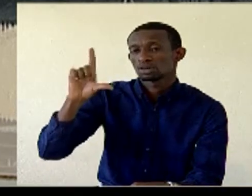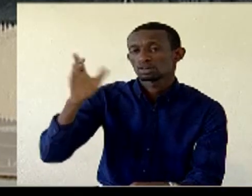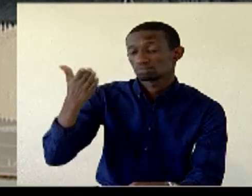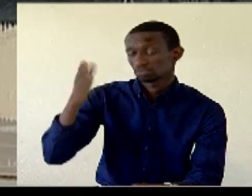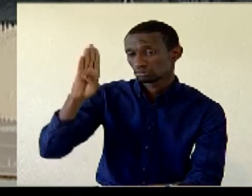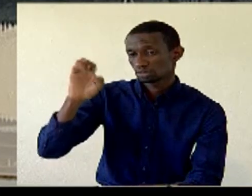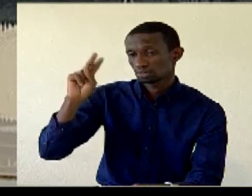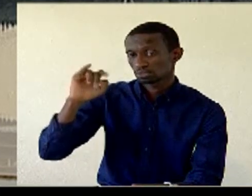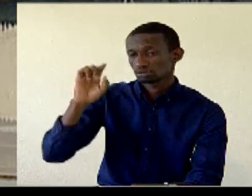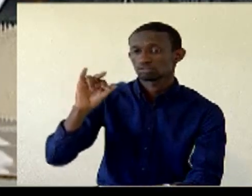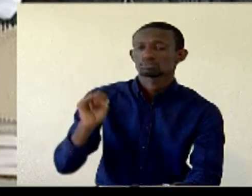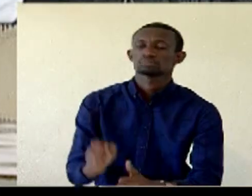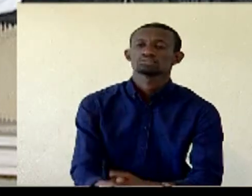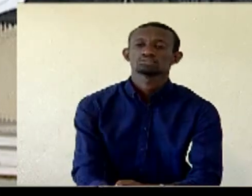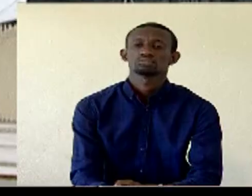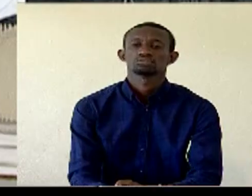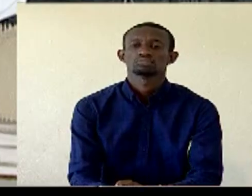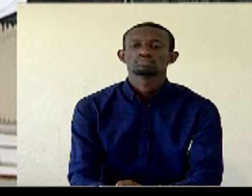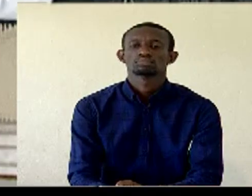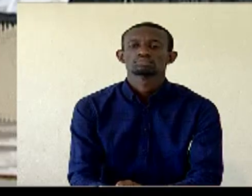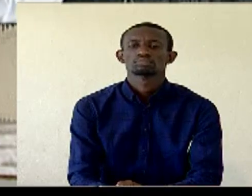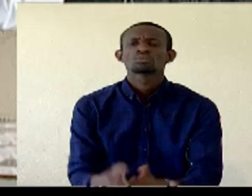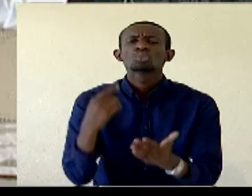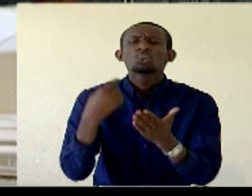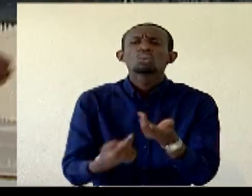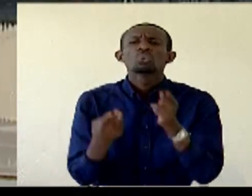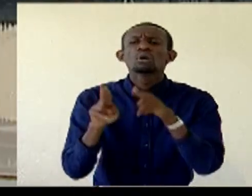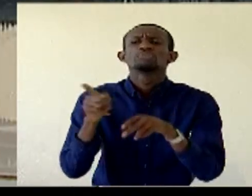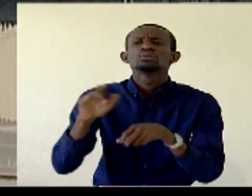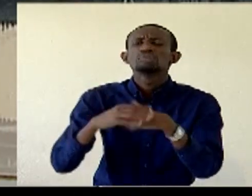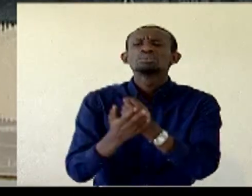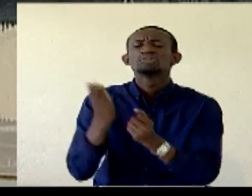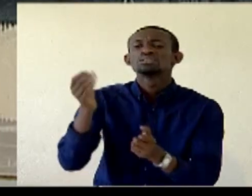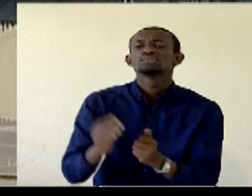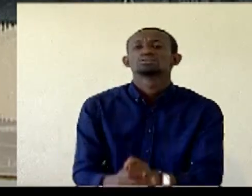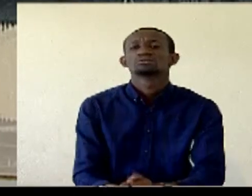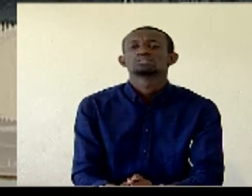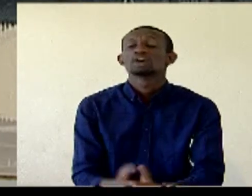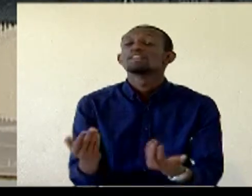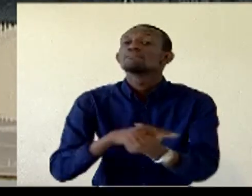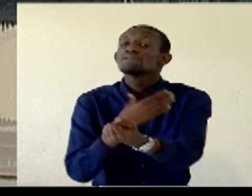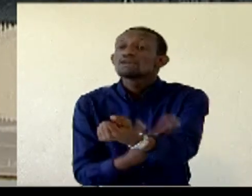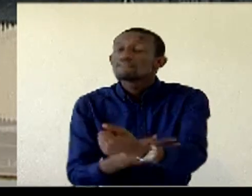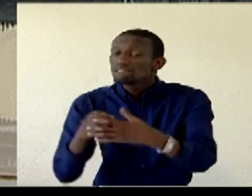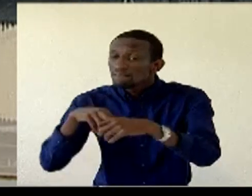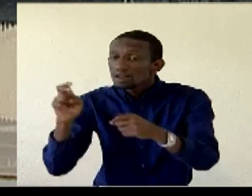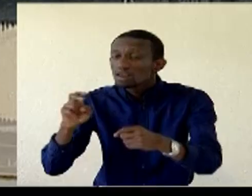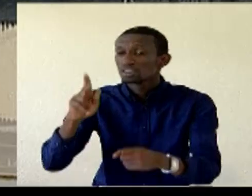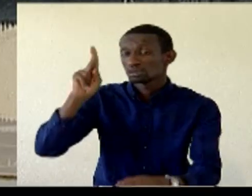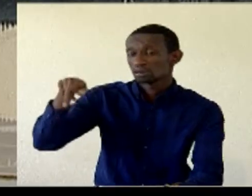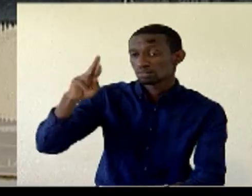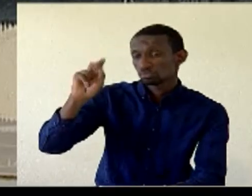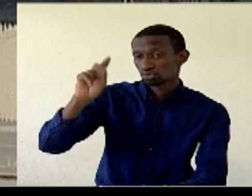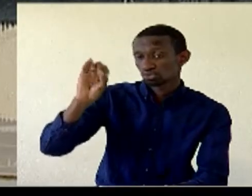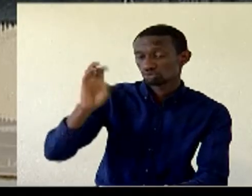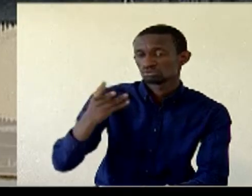ring. Now, what happens is forming this. So the ability to remove the proton depends on